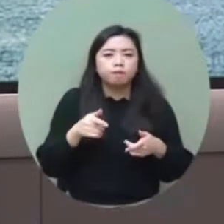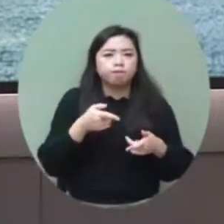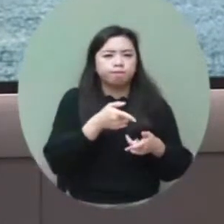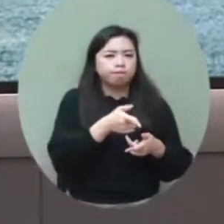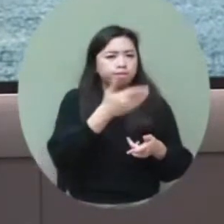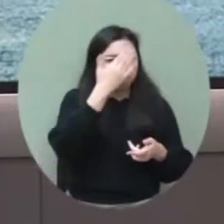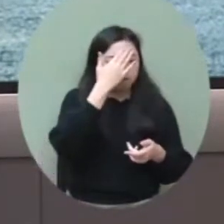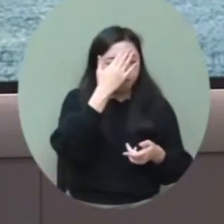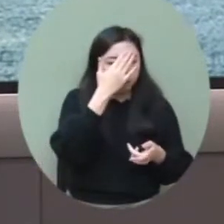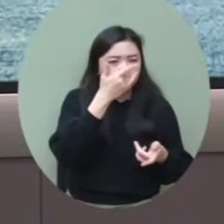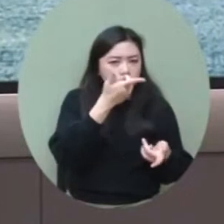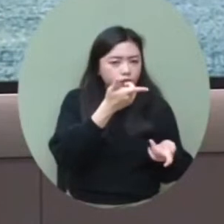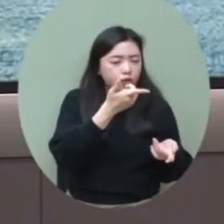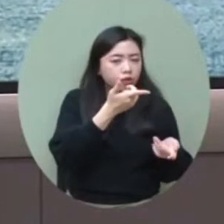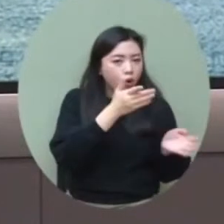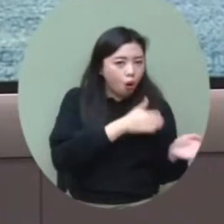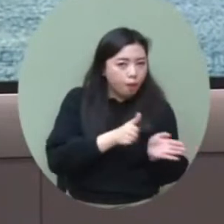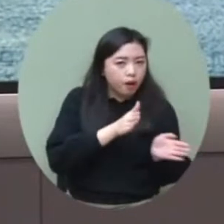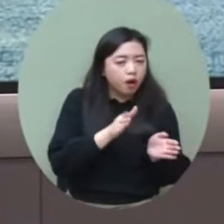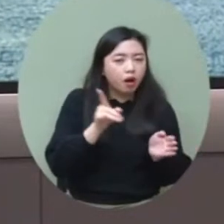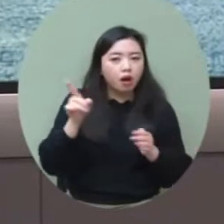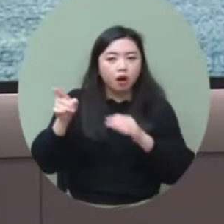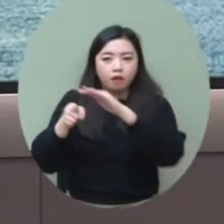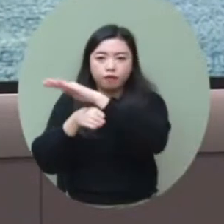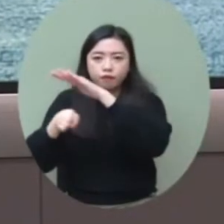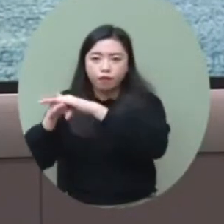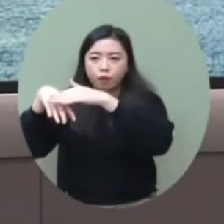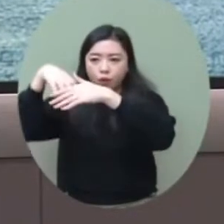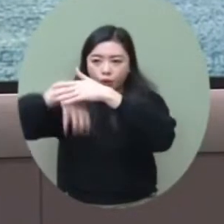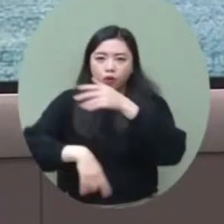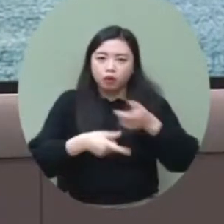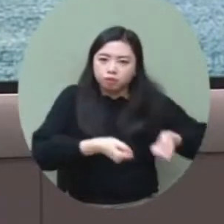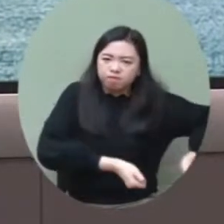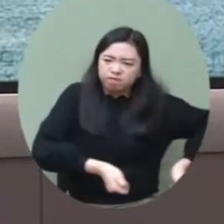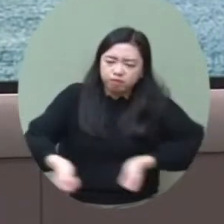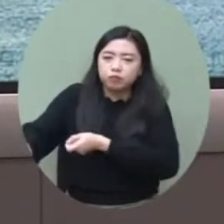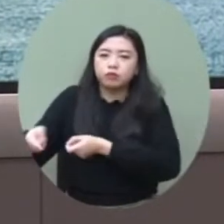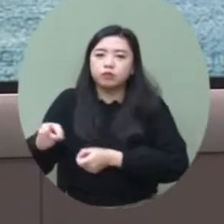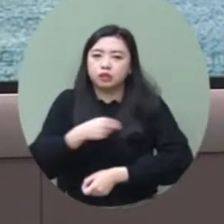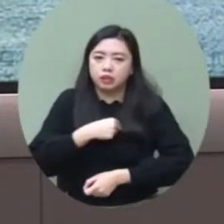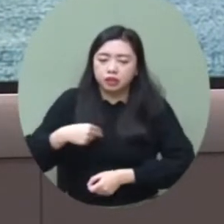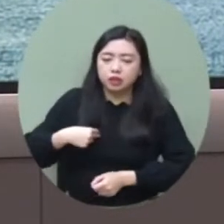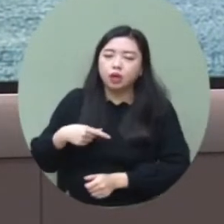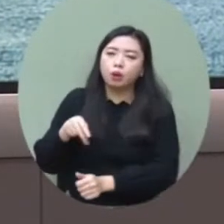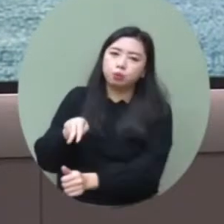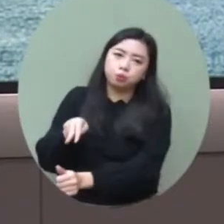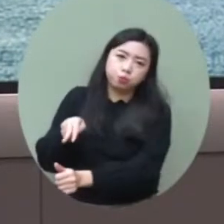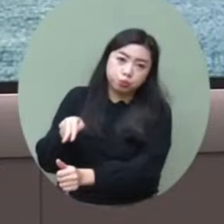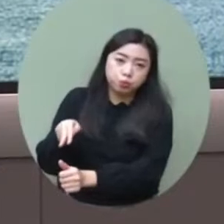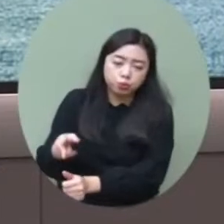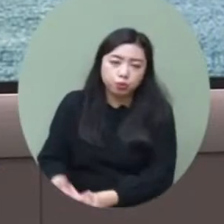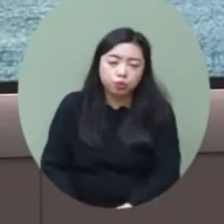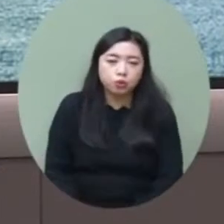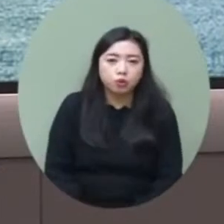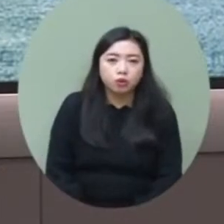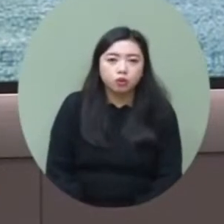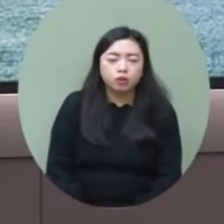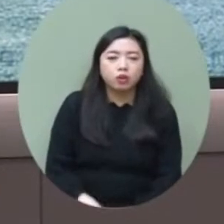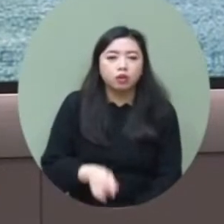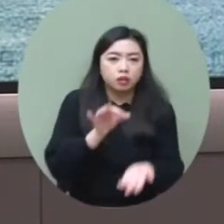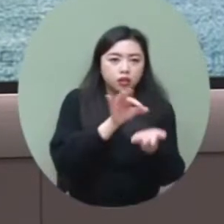last week, the weather began to get cold. The HA started to